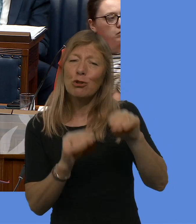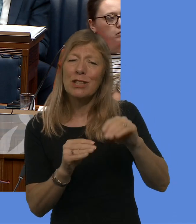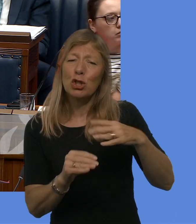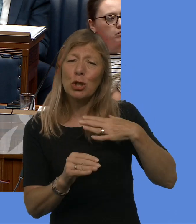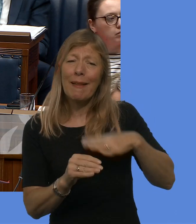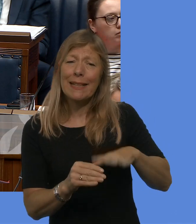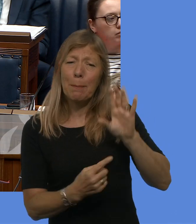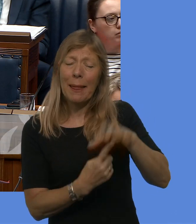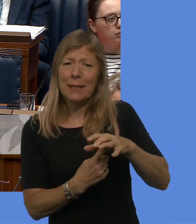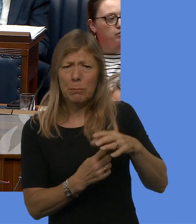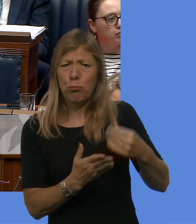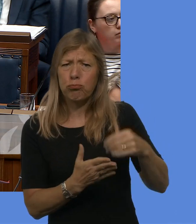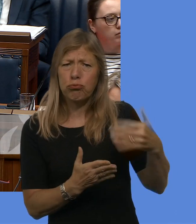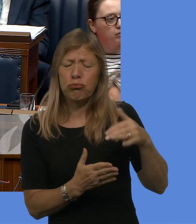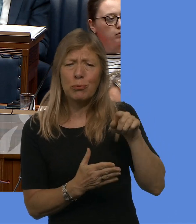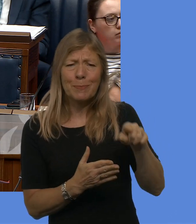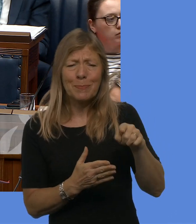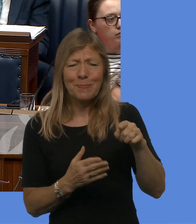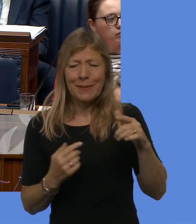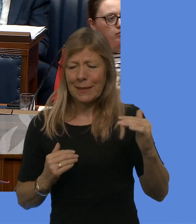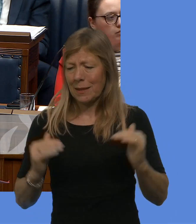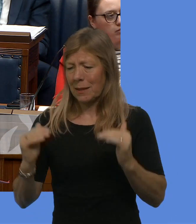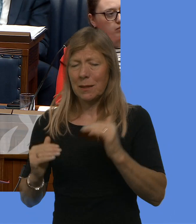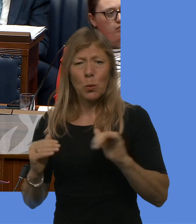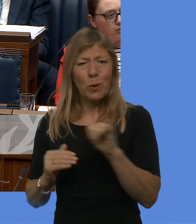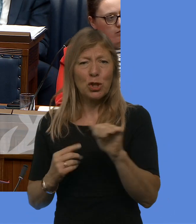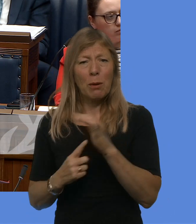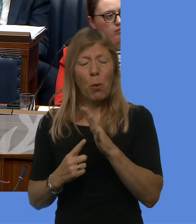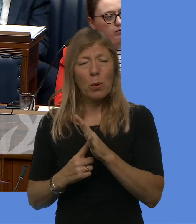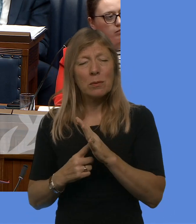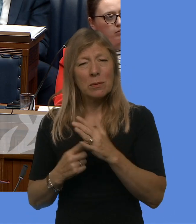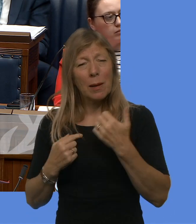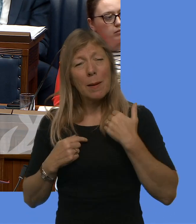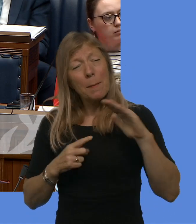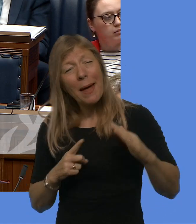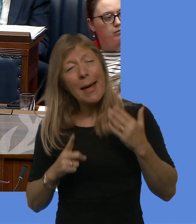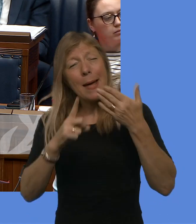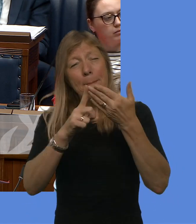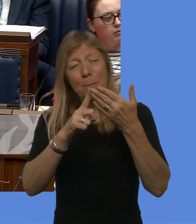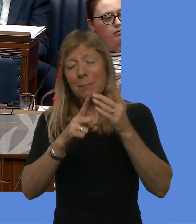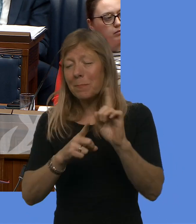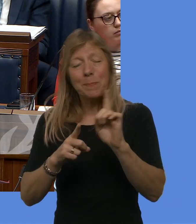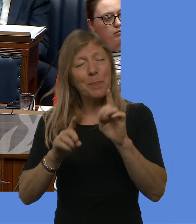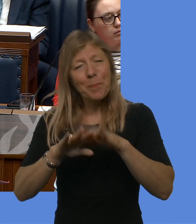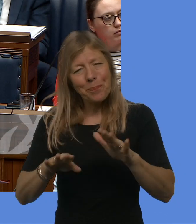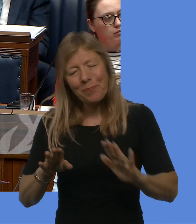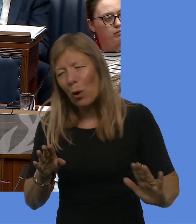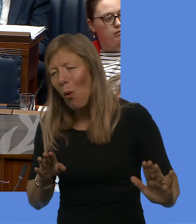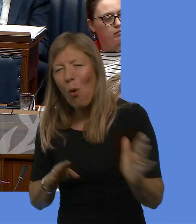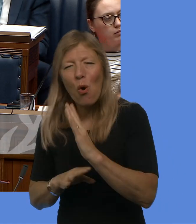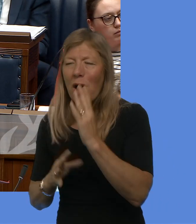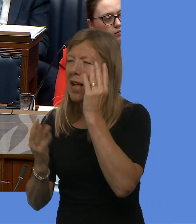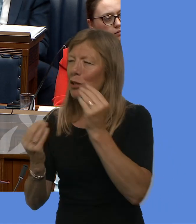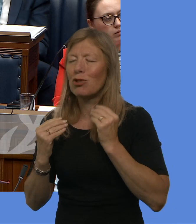around prioritisation. And my vision is that every child is educated in a high quality learning environment, and the